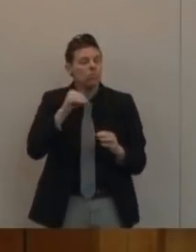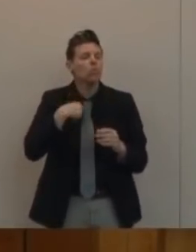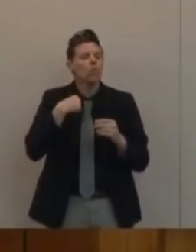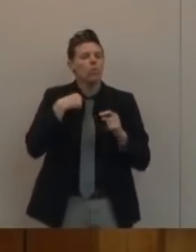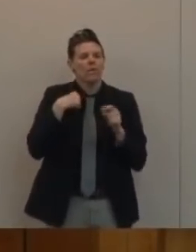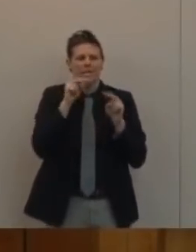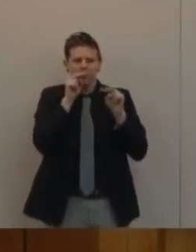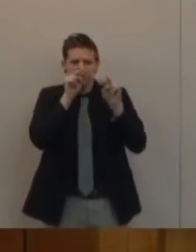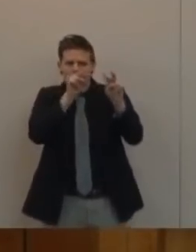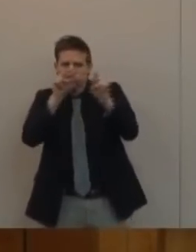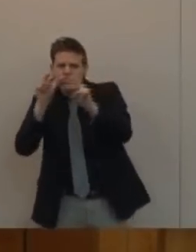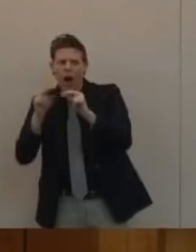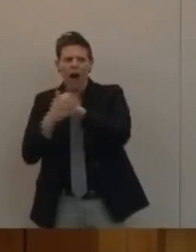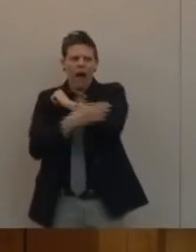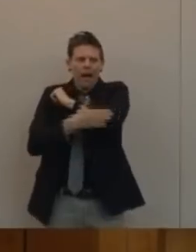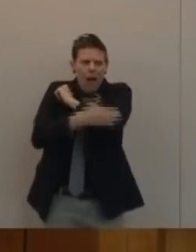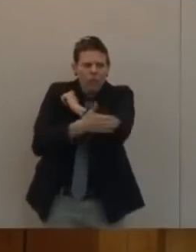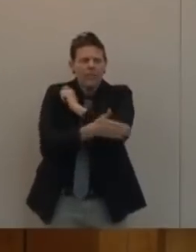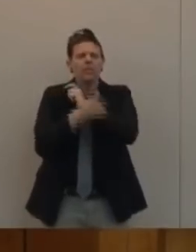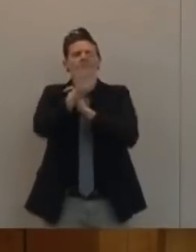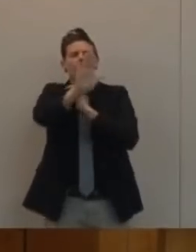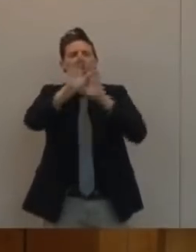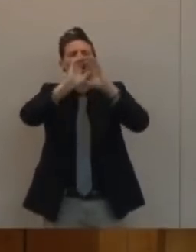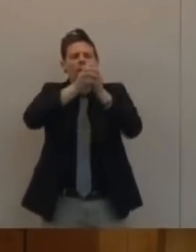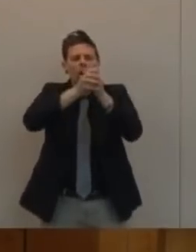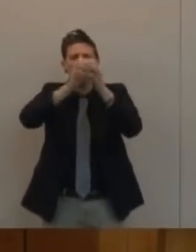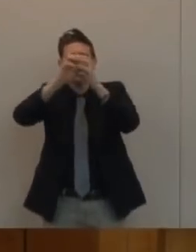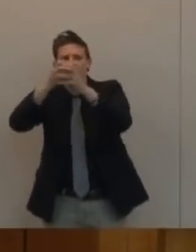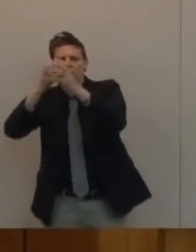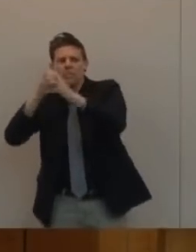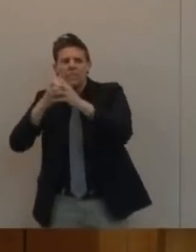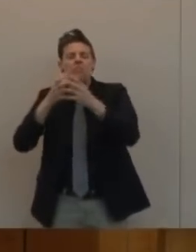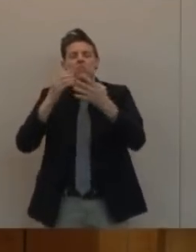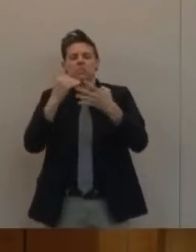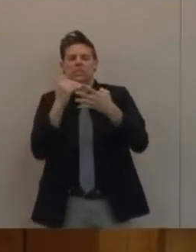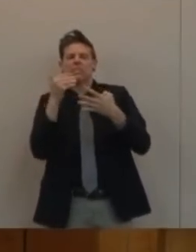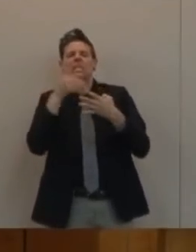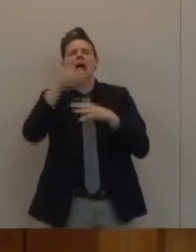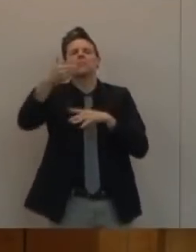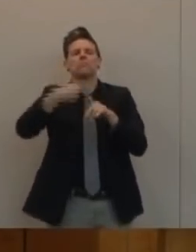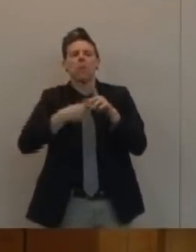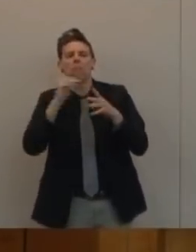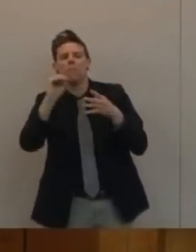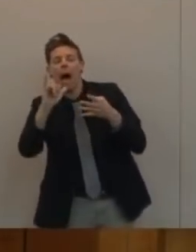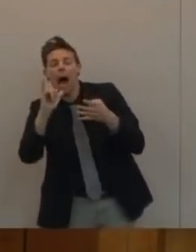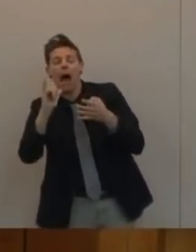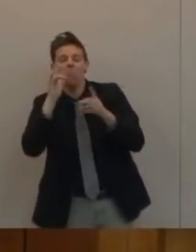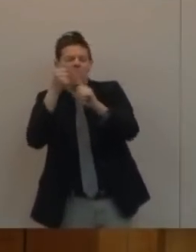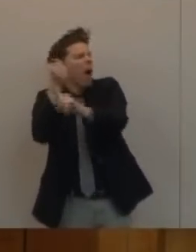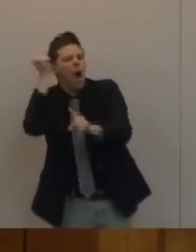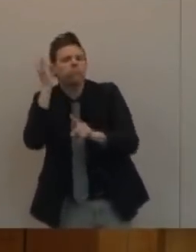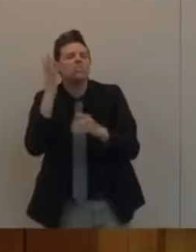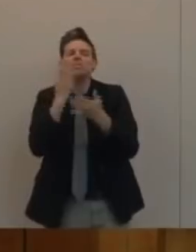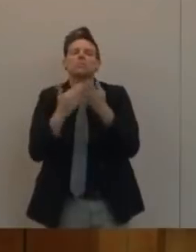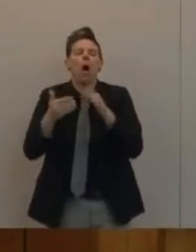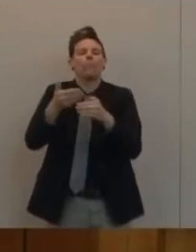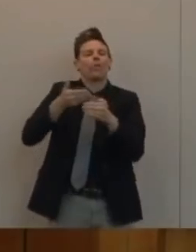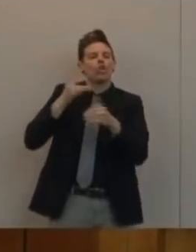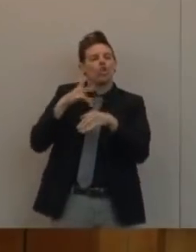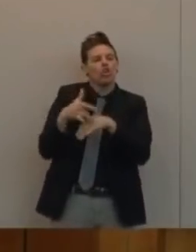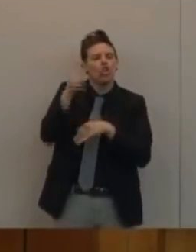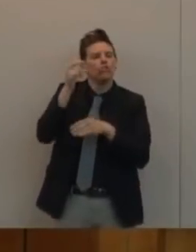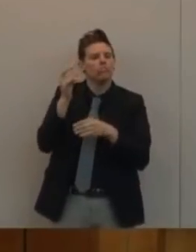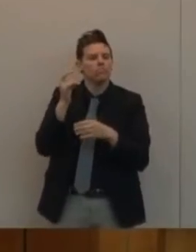counties cluster around that end of May time. Again, some earlier, some later. But as the governor said, you should treat